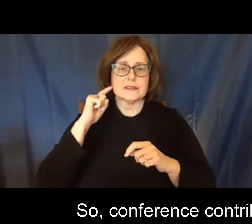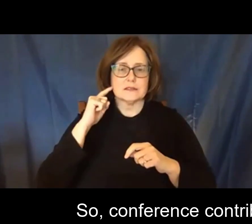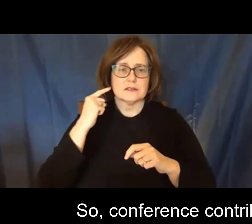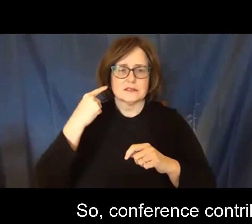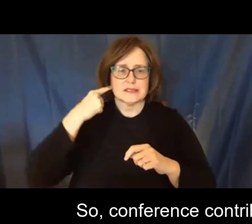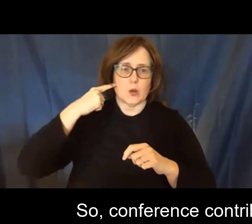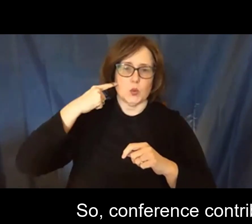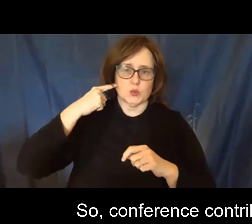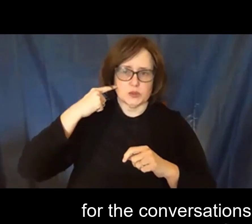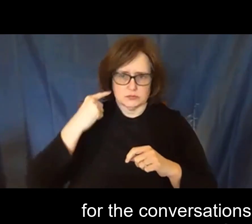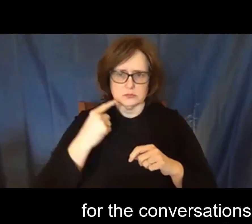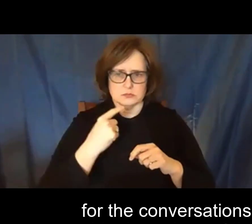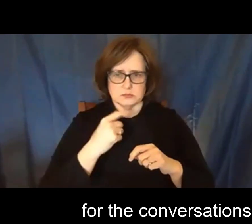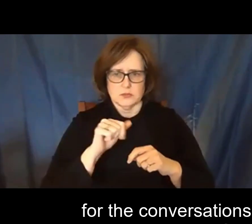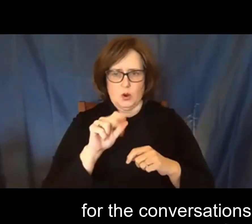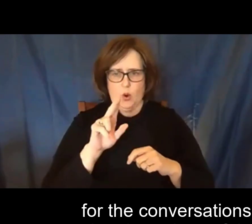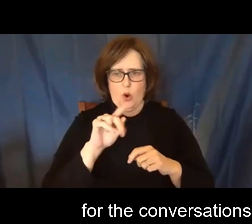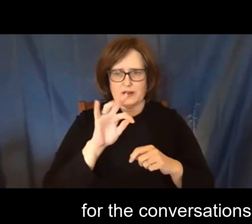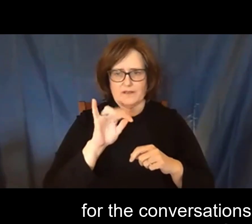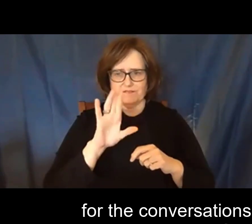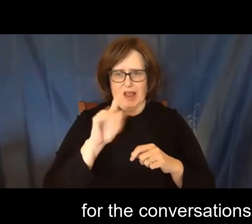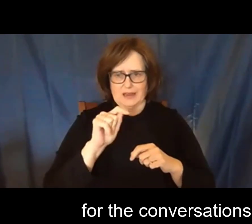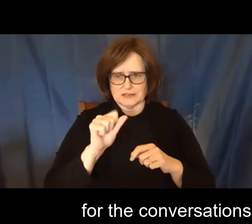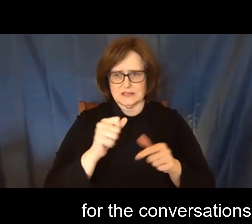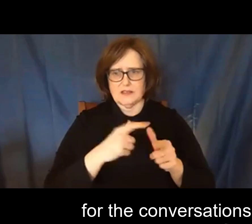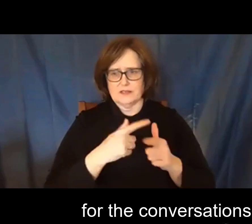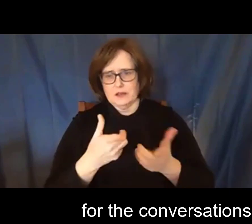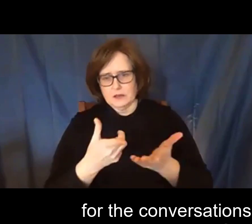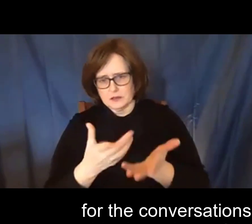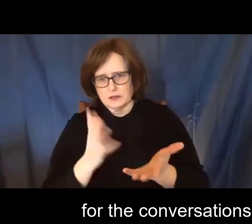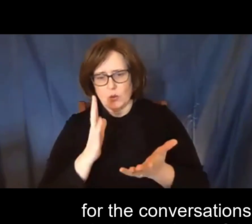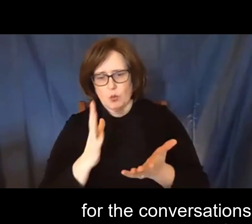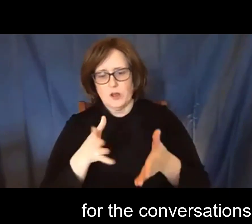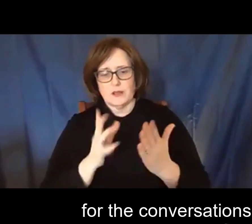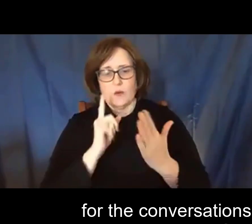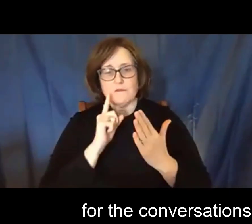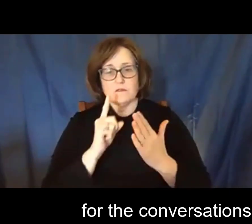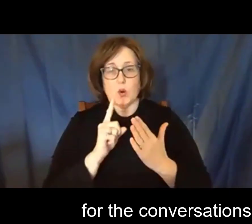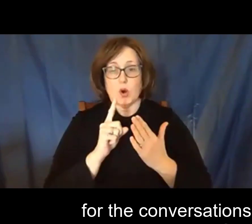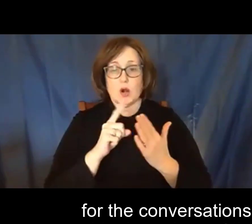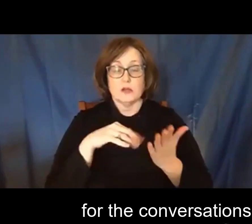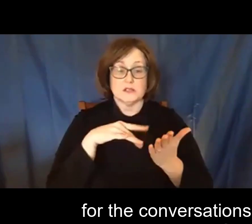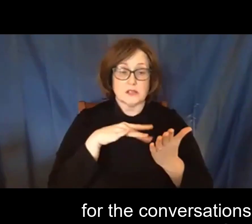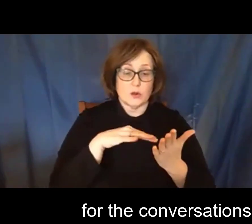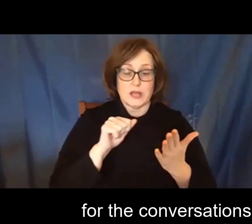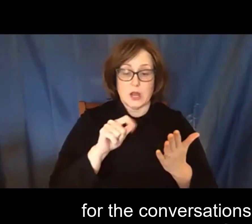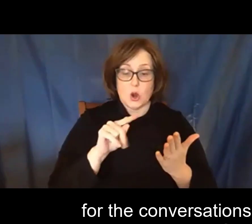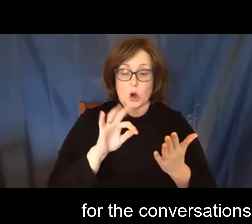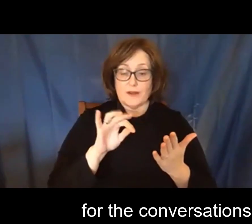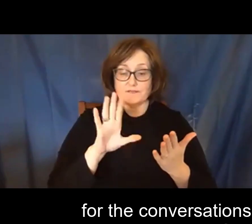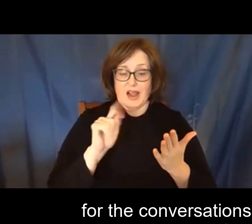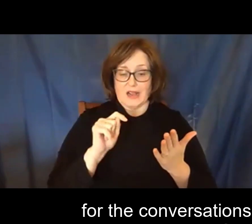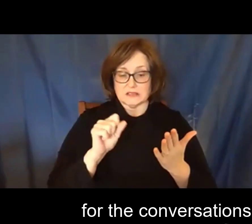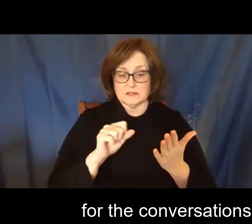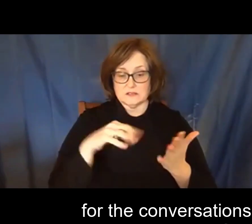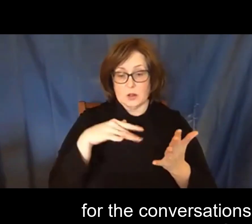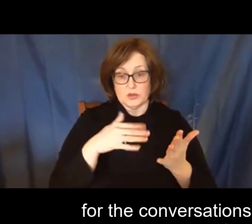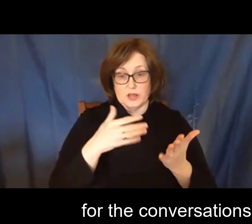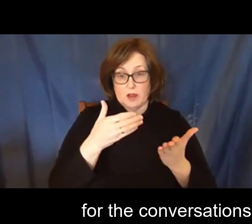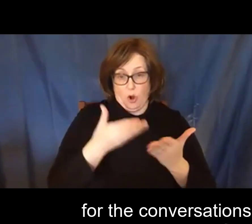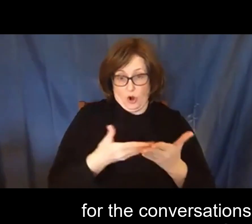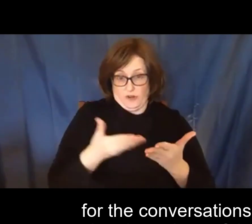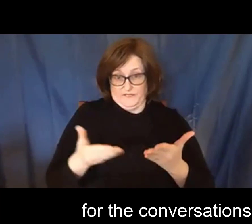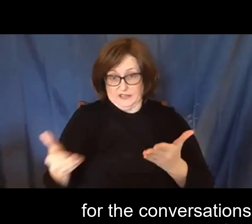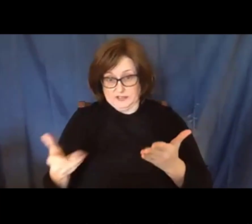a scholarly context for the conversations taking place during the virtual sessions of the conference. The entries should